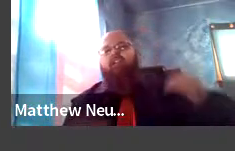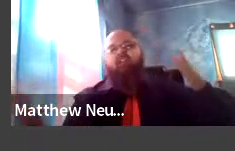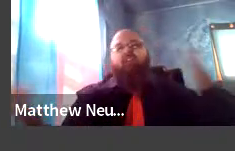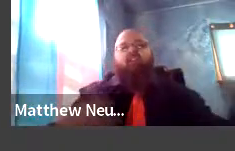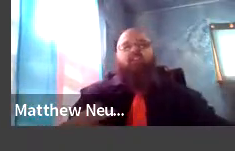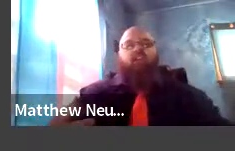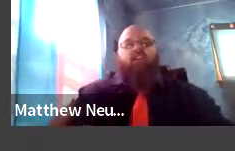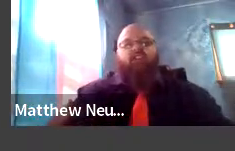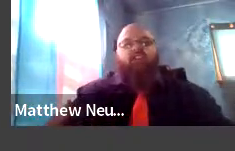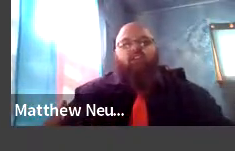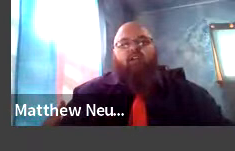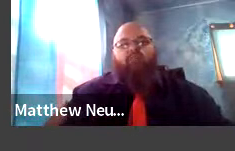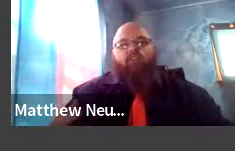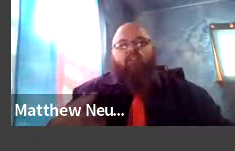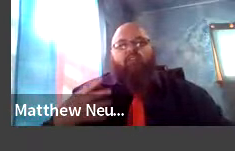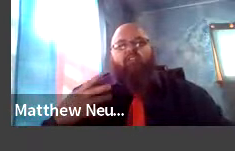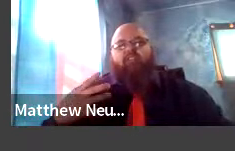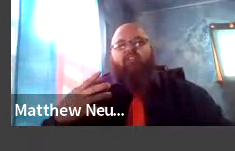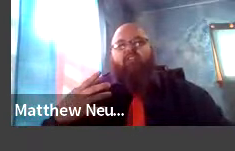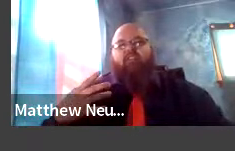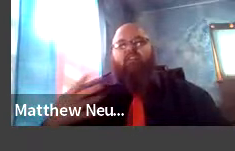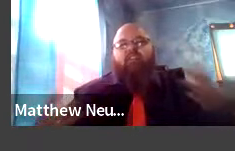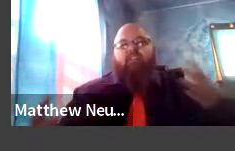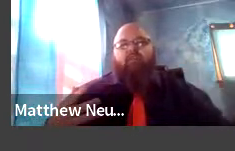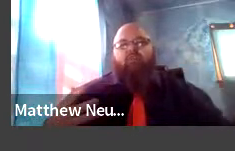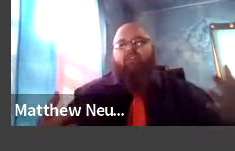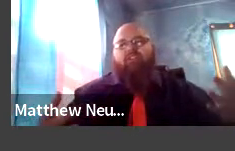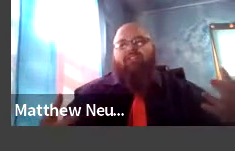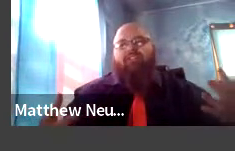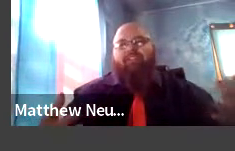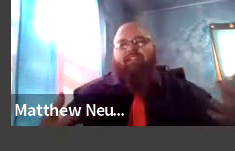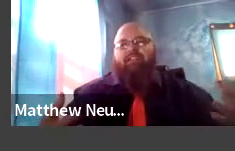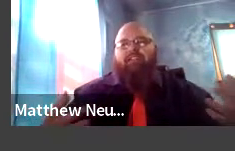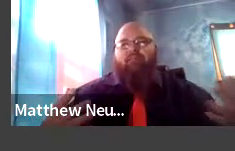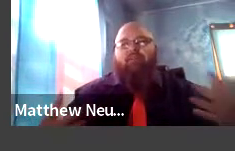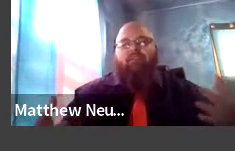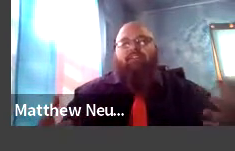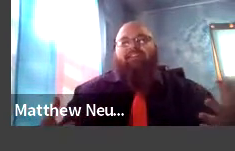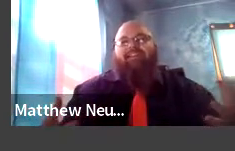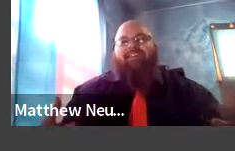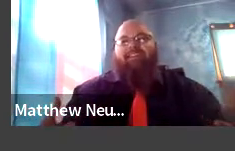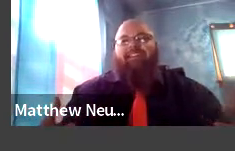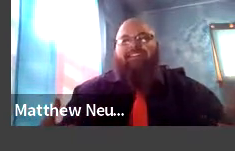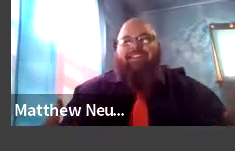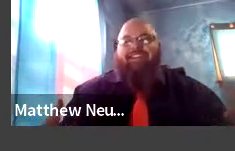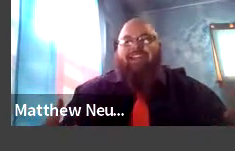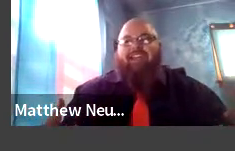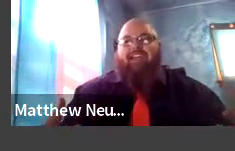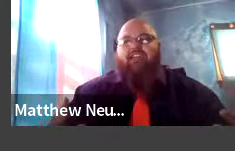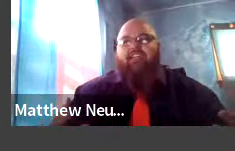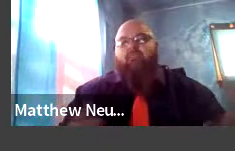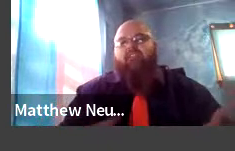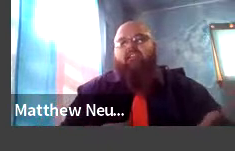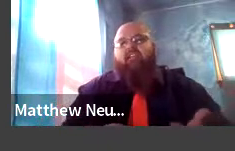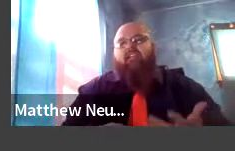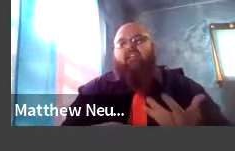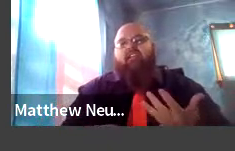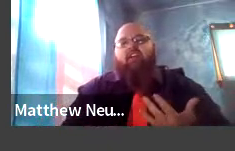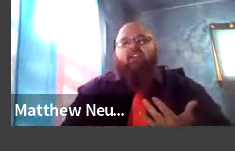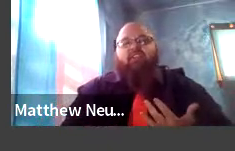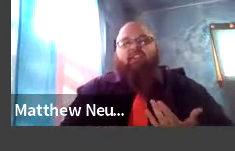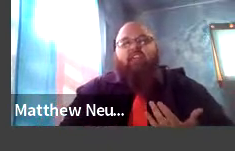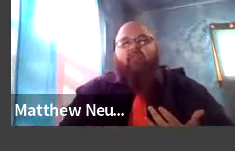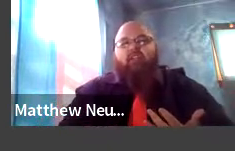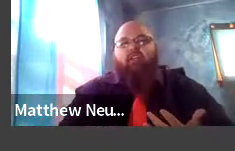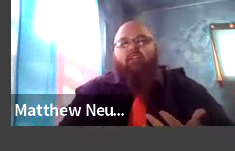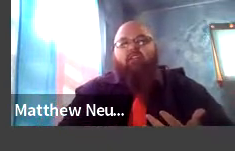when HIV showed up, there was just, you know, they thought it was just this weird pneumonia that kind of hit, and it was hitting